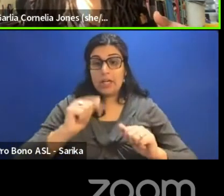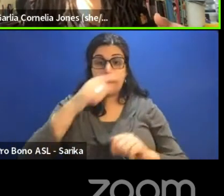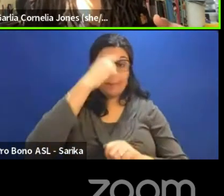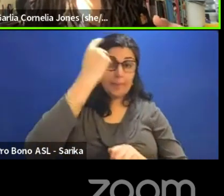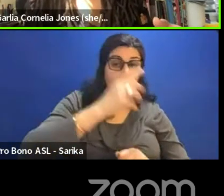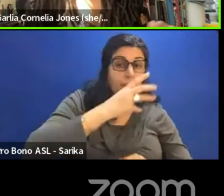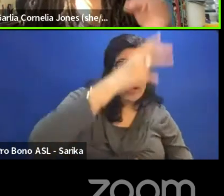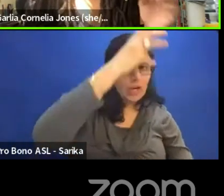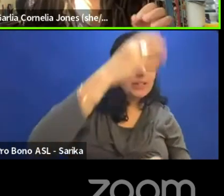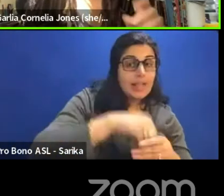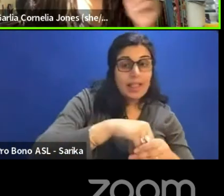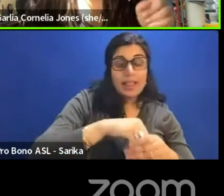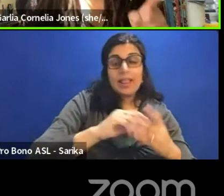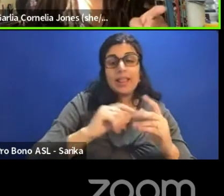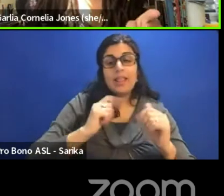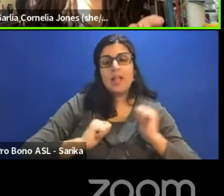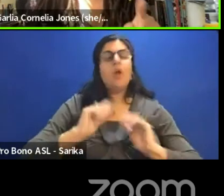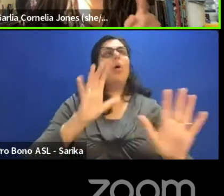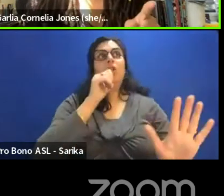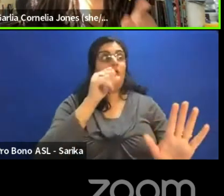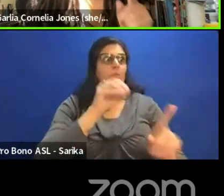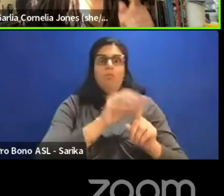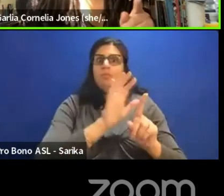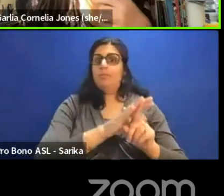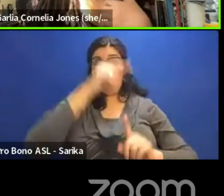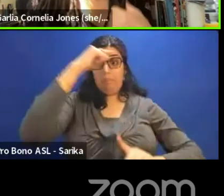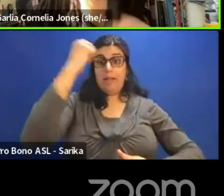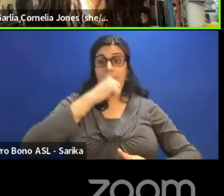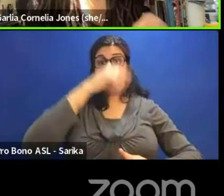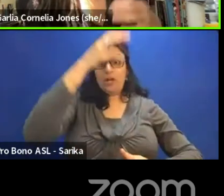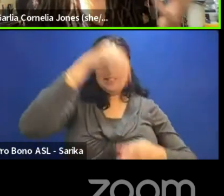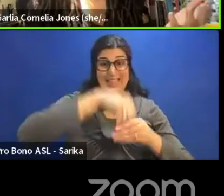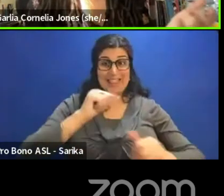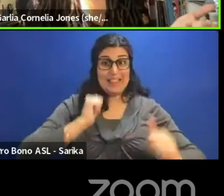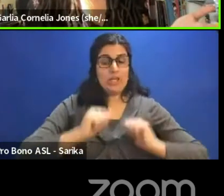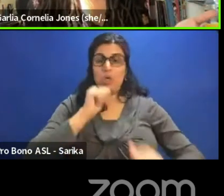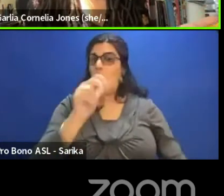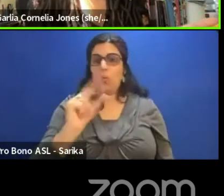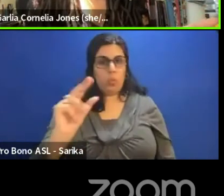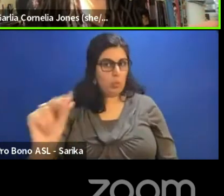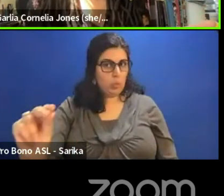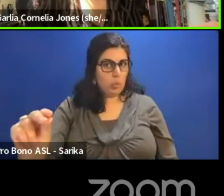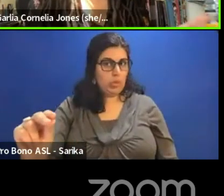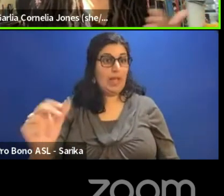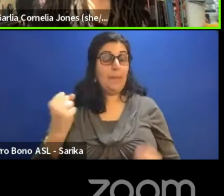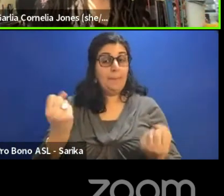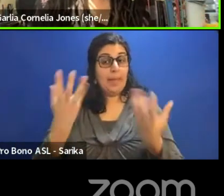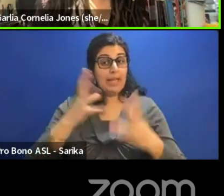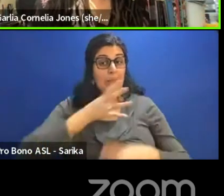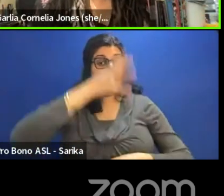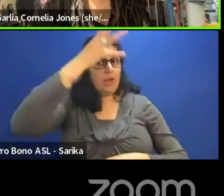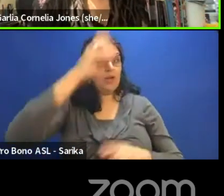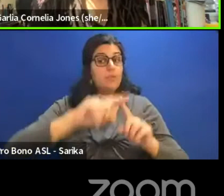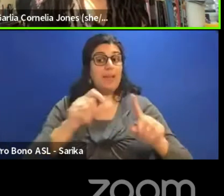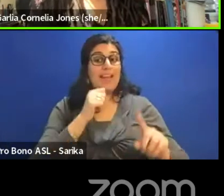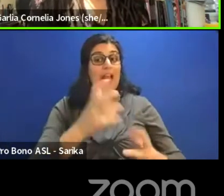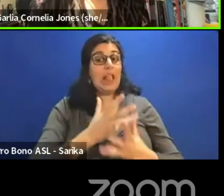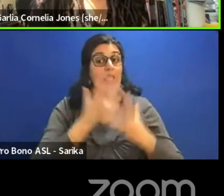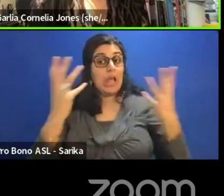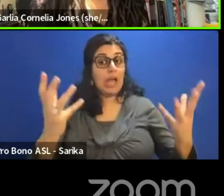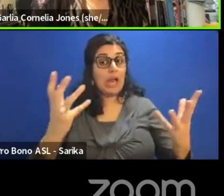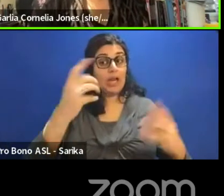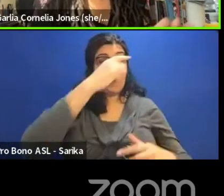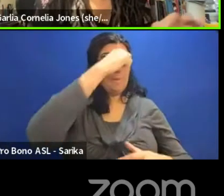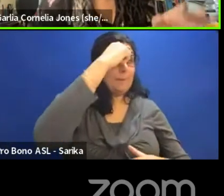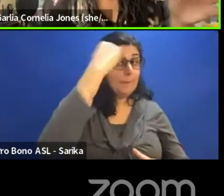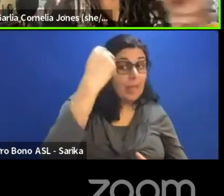parents. And actually, no, I wasn't exposed to a lot of Black parents. That's not true. I was exposed to a lot of parents, but I didn't see a lot of Black